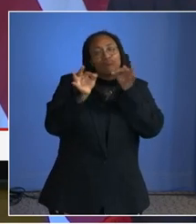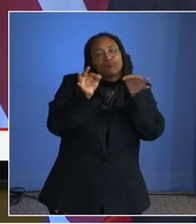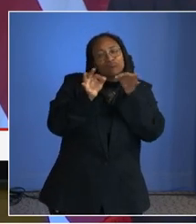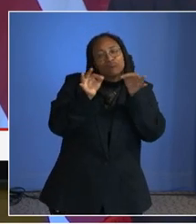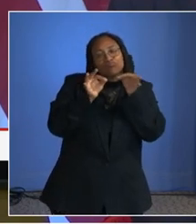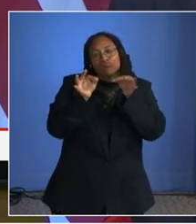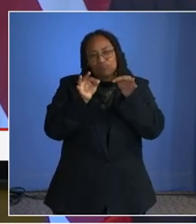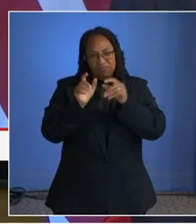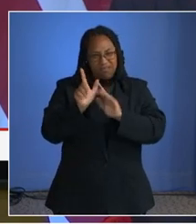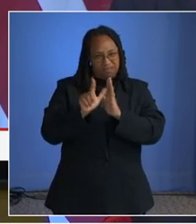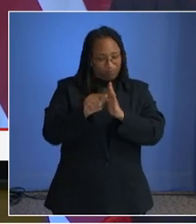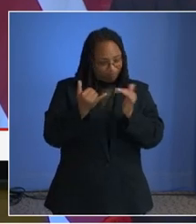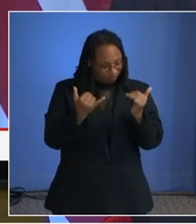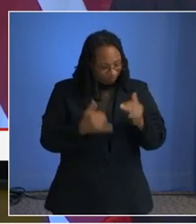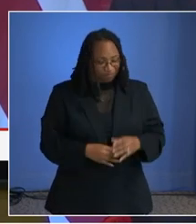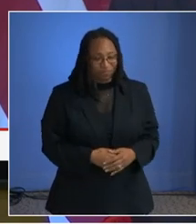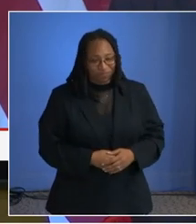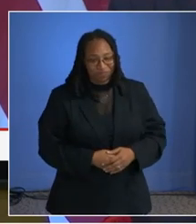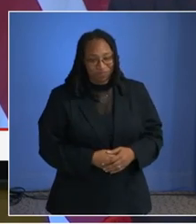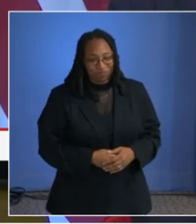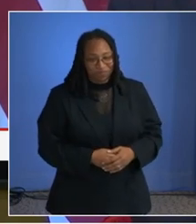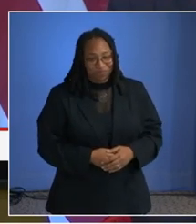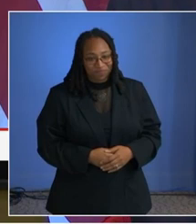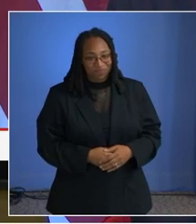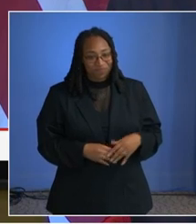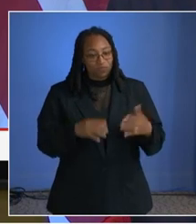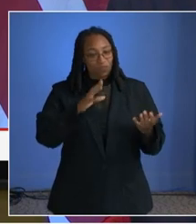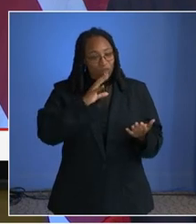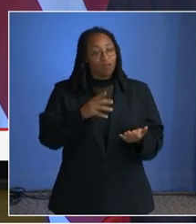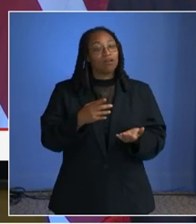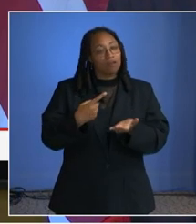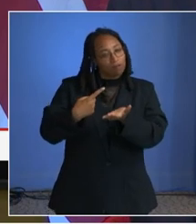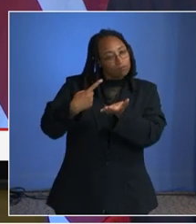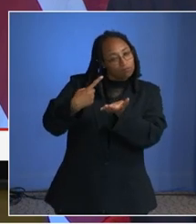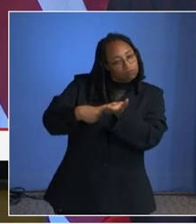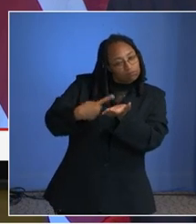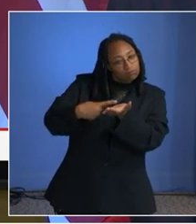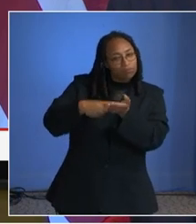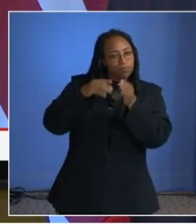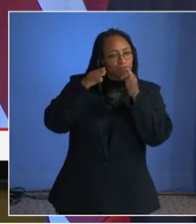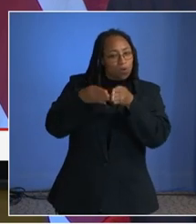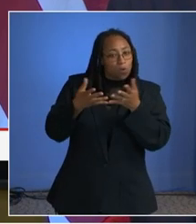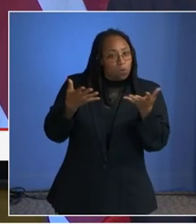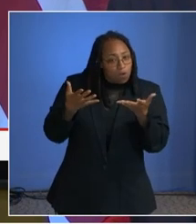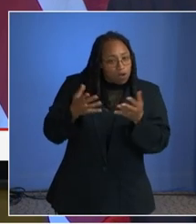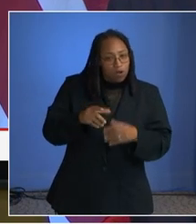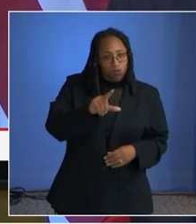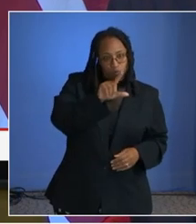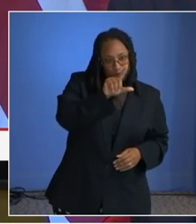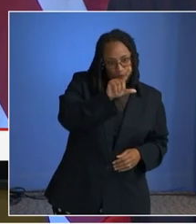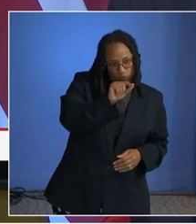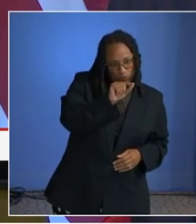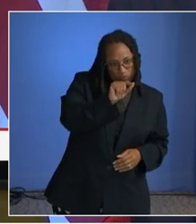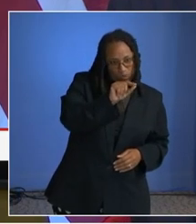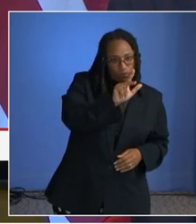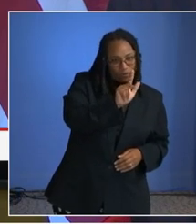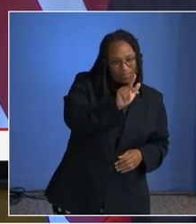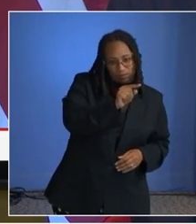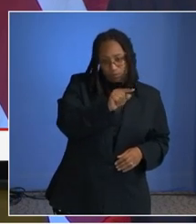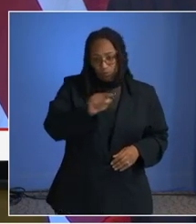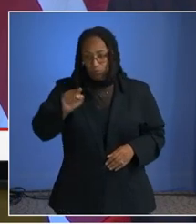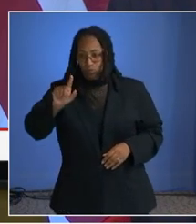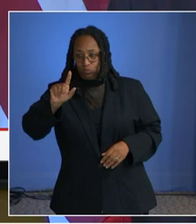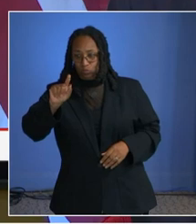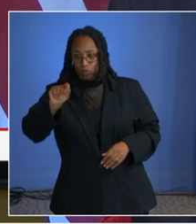23-24 season of hiring fairs looks like and what our experience has been so far. Our past